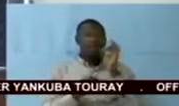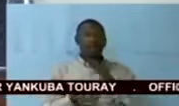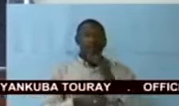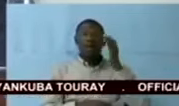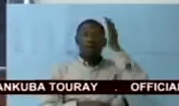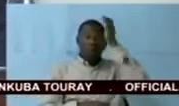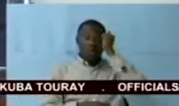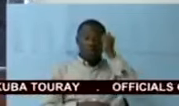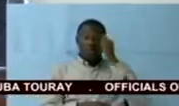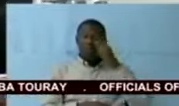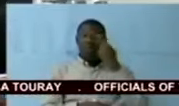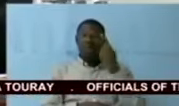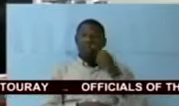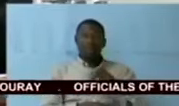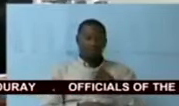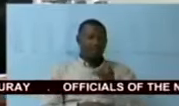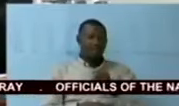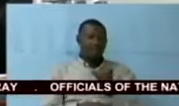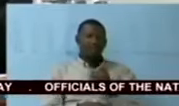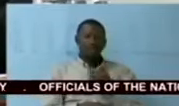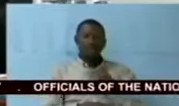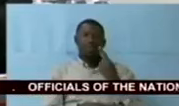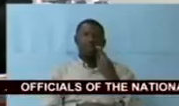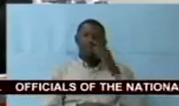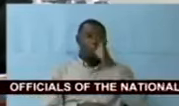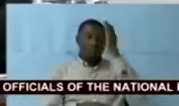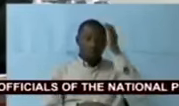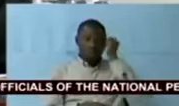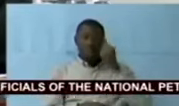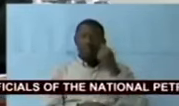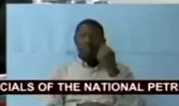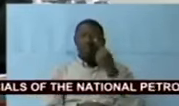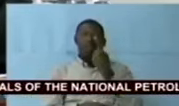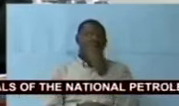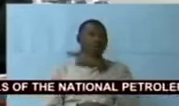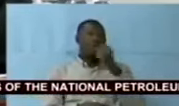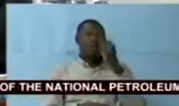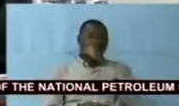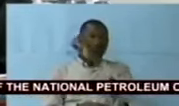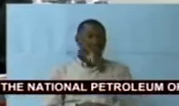was hopeful 100% that we were going to get an acquittal.